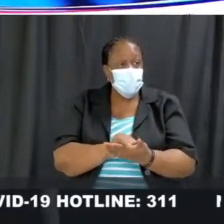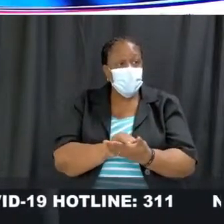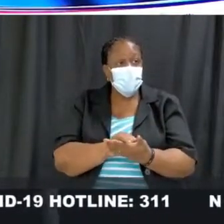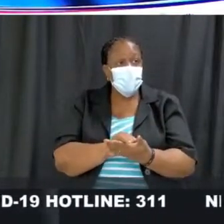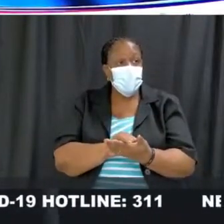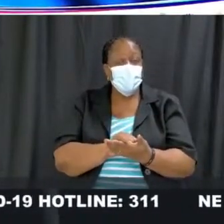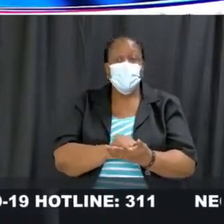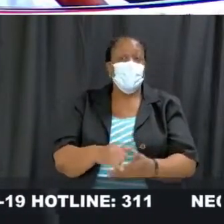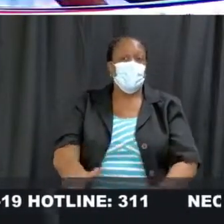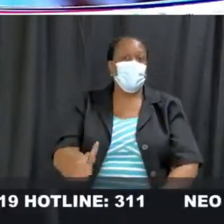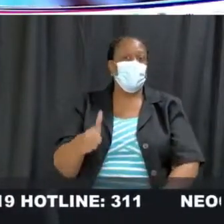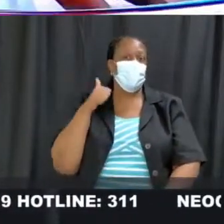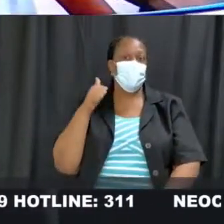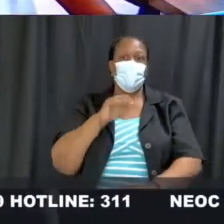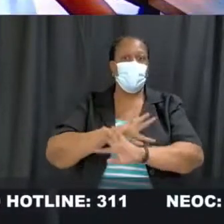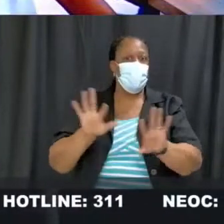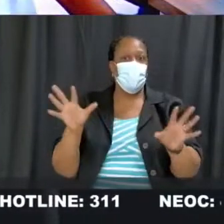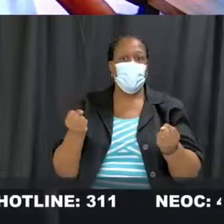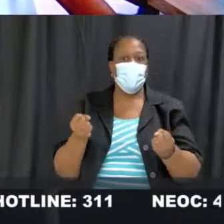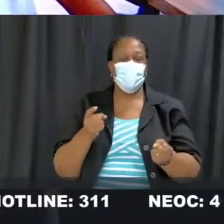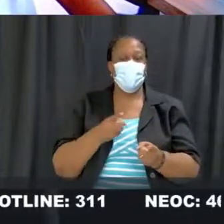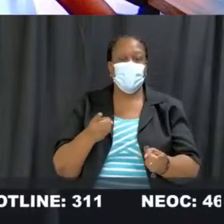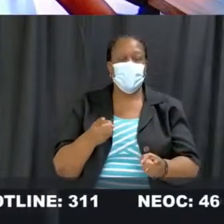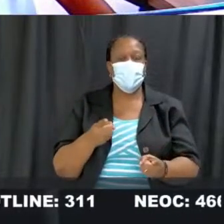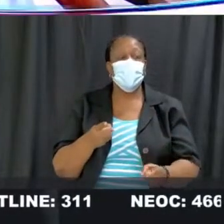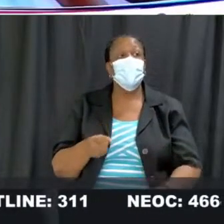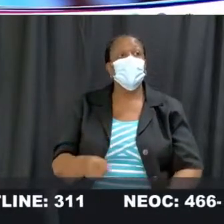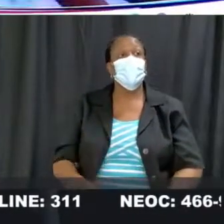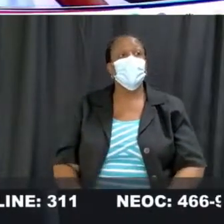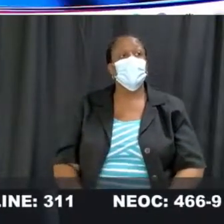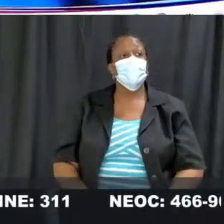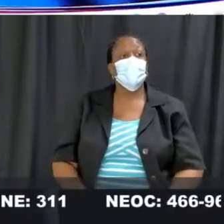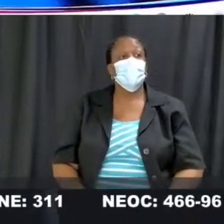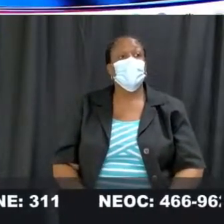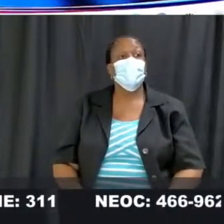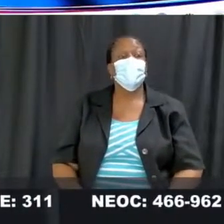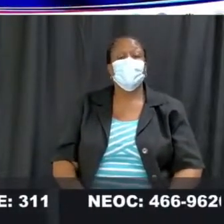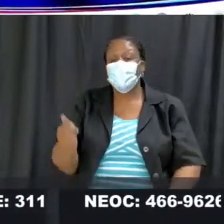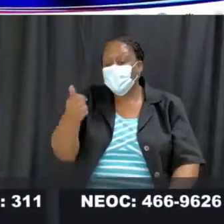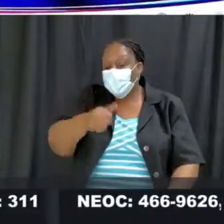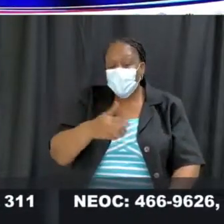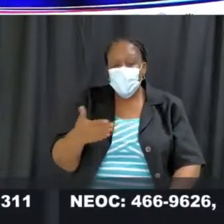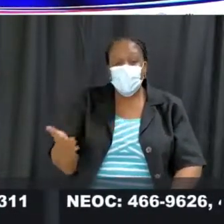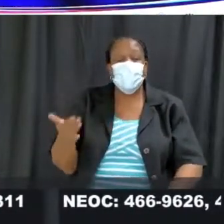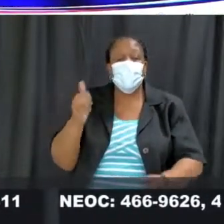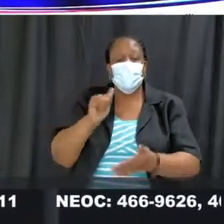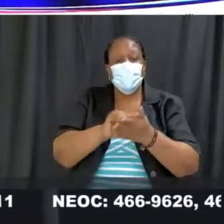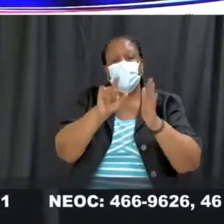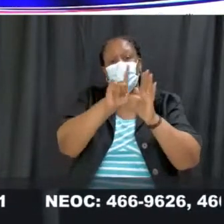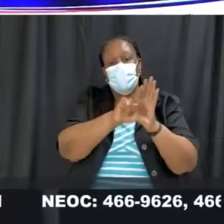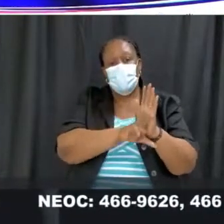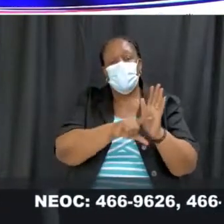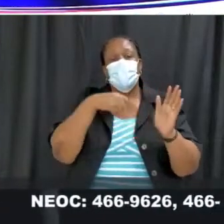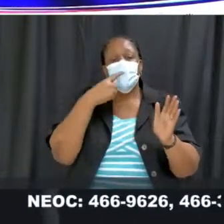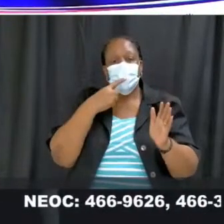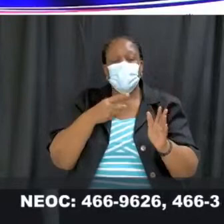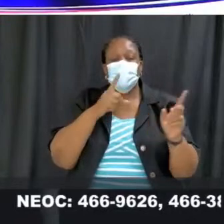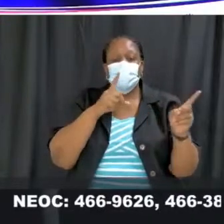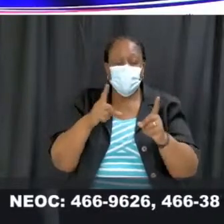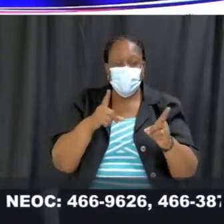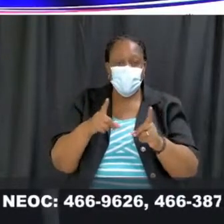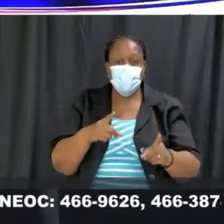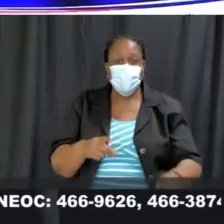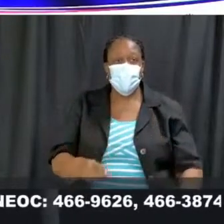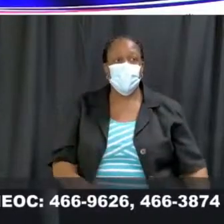or refuses or willfully omits to carry out any lawful order, instruction, or